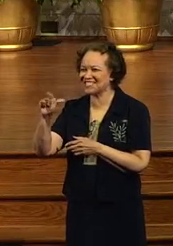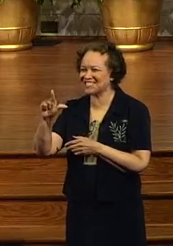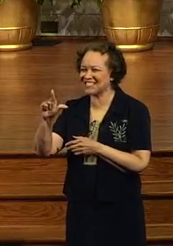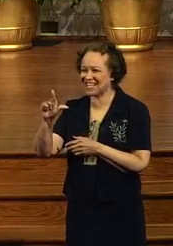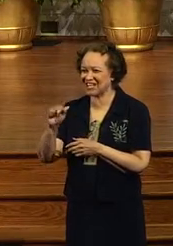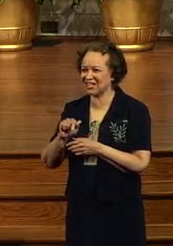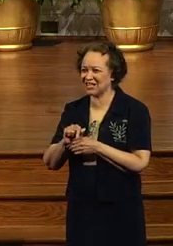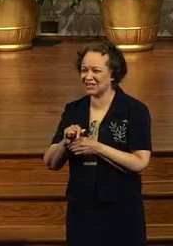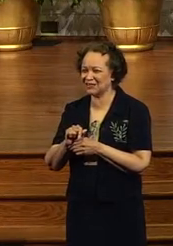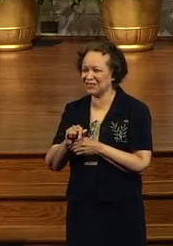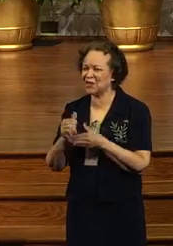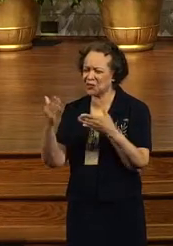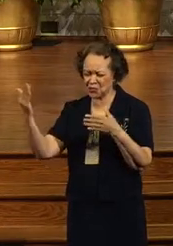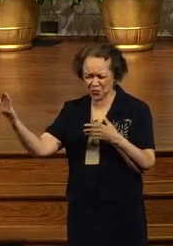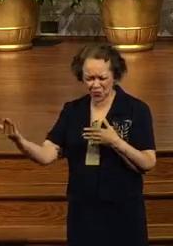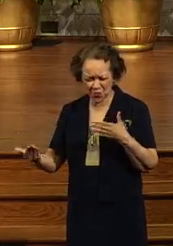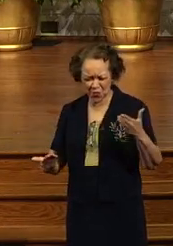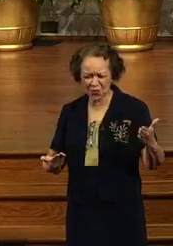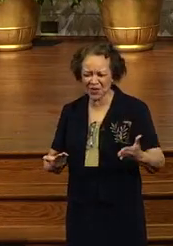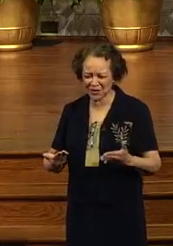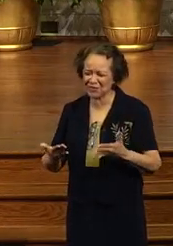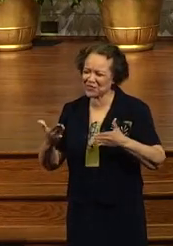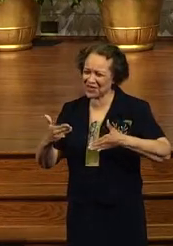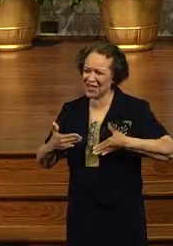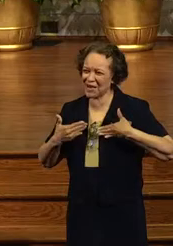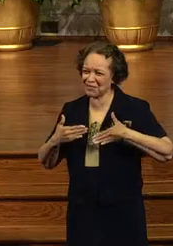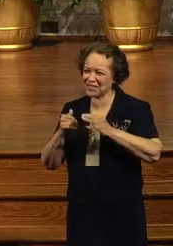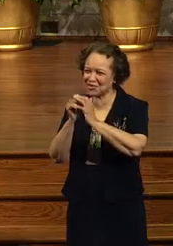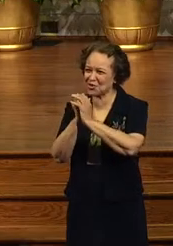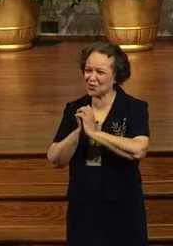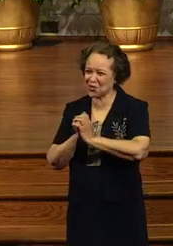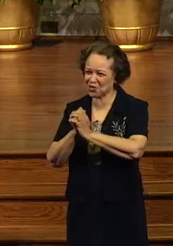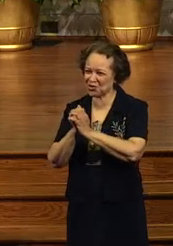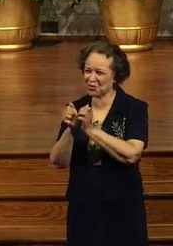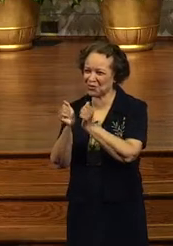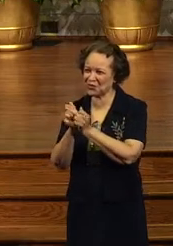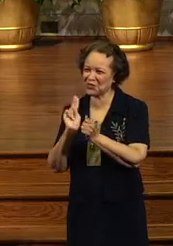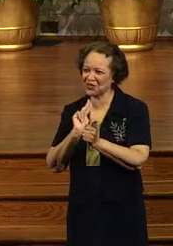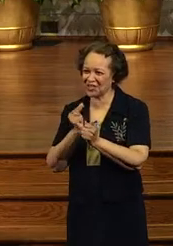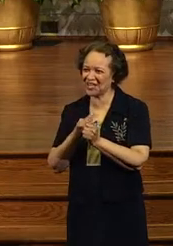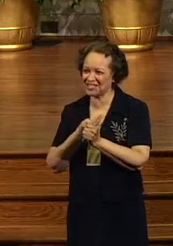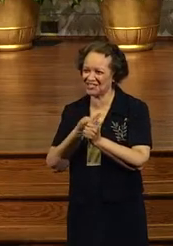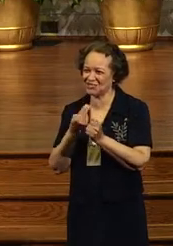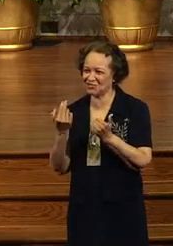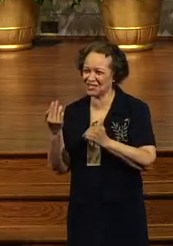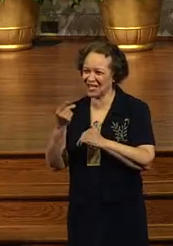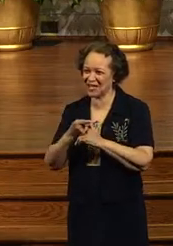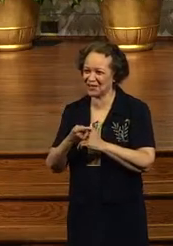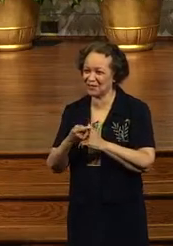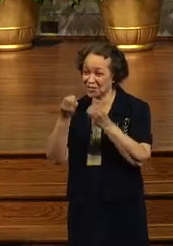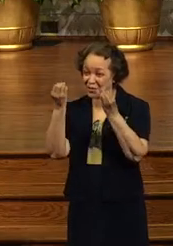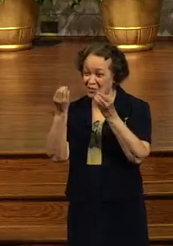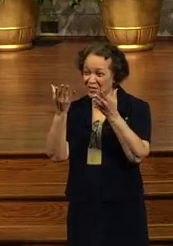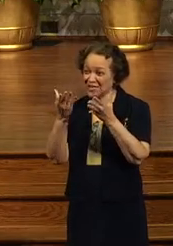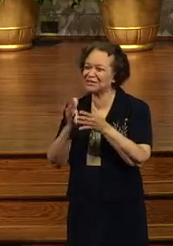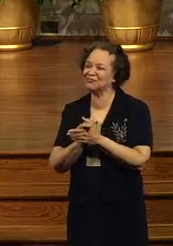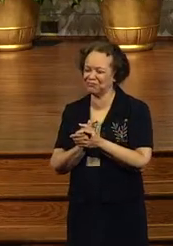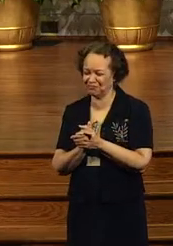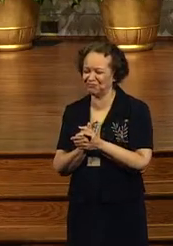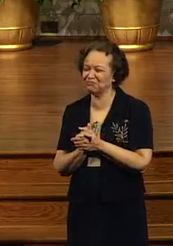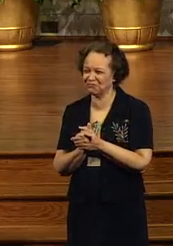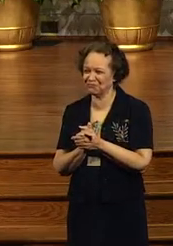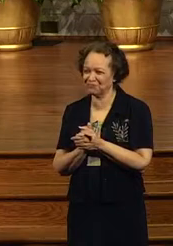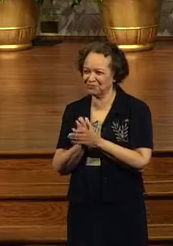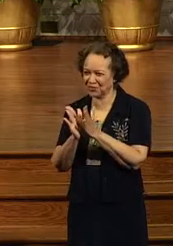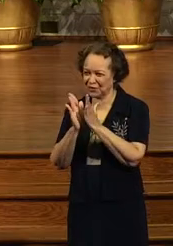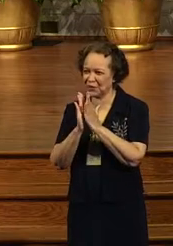Kakusa, welcome. We're so glad that you're worshiping with us today. Do you want to be obedient too? Let's do it. Let's